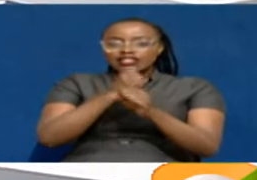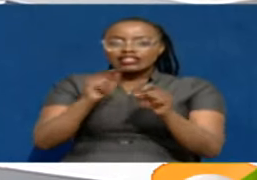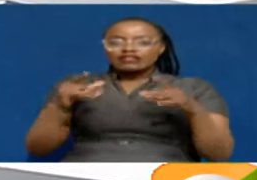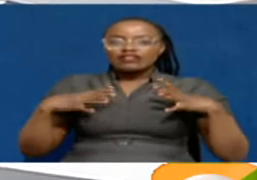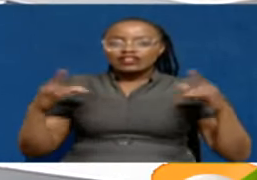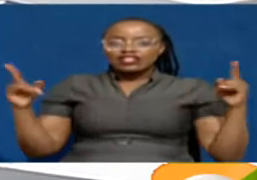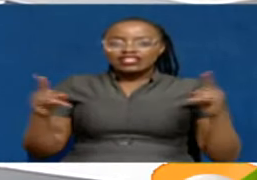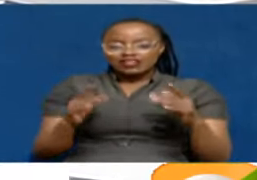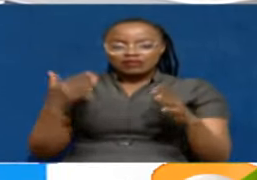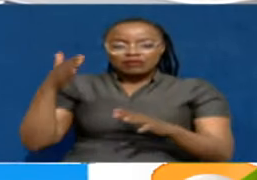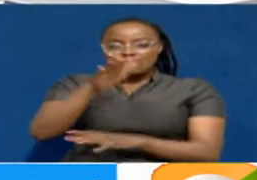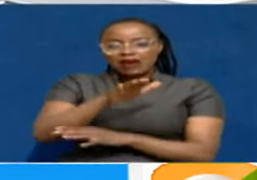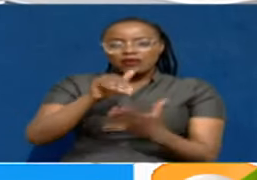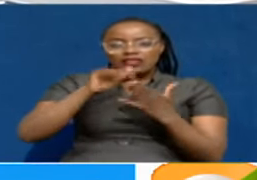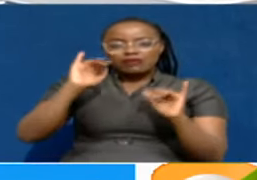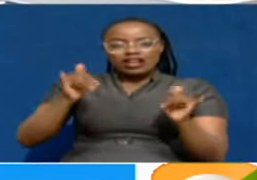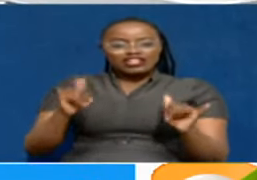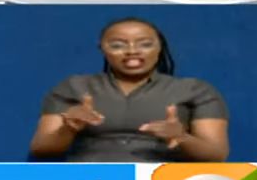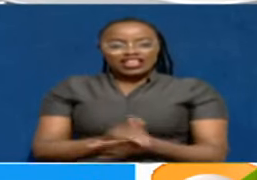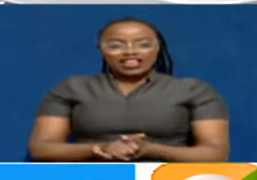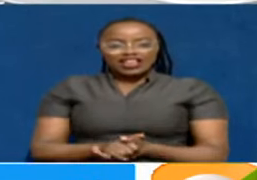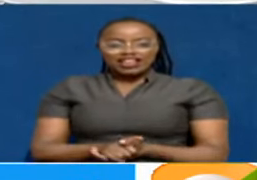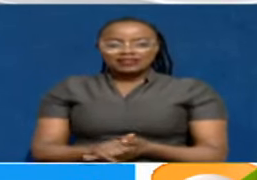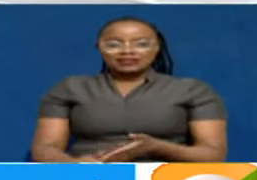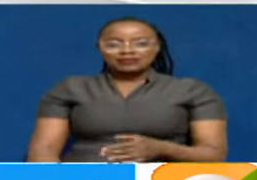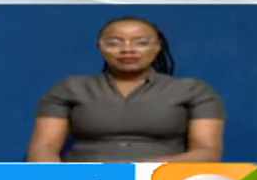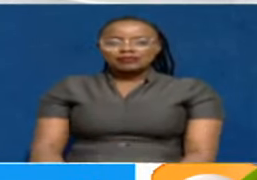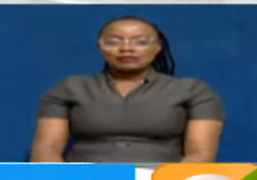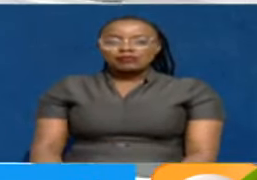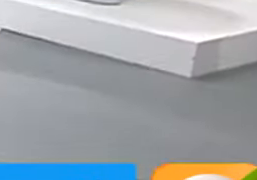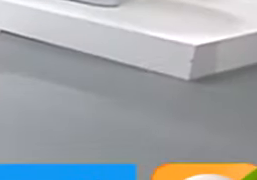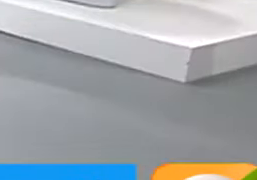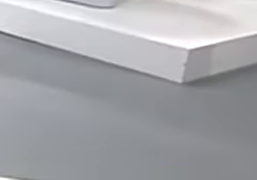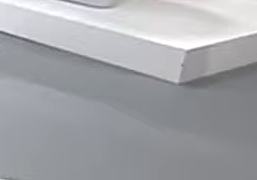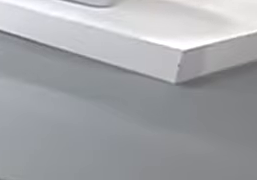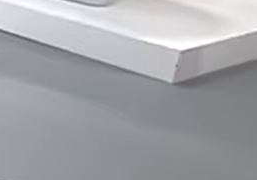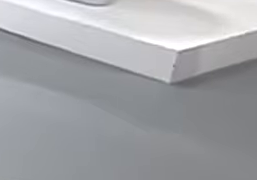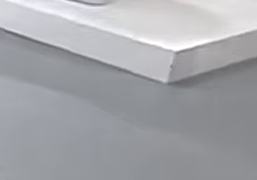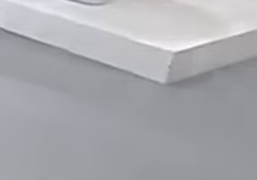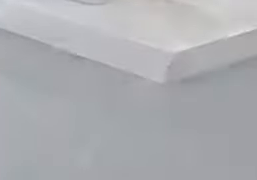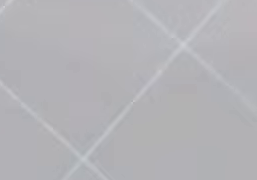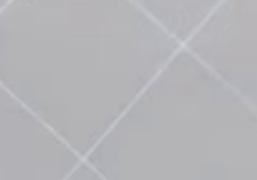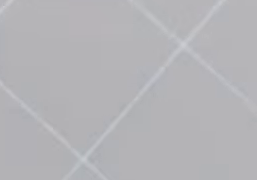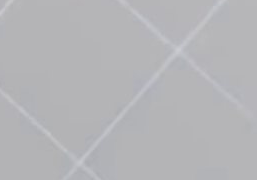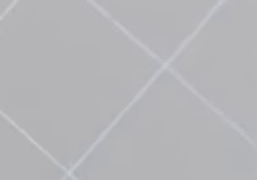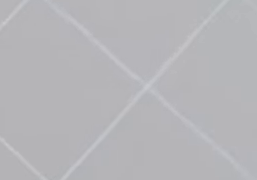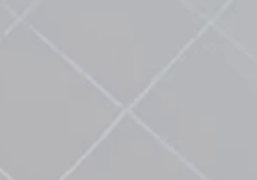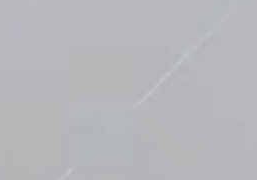let's take a break. We'll be back with more.